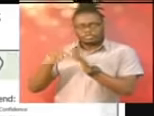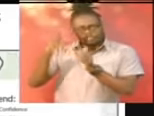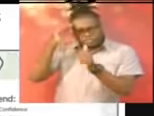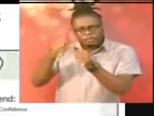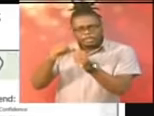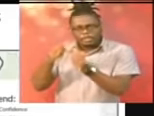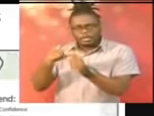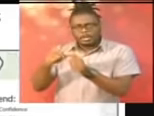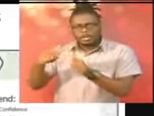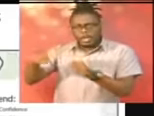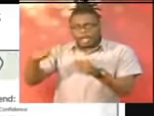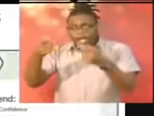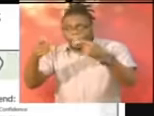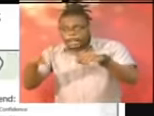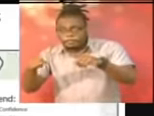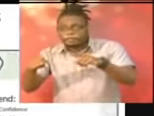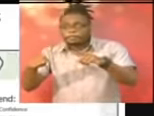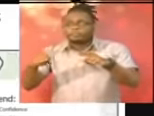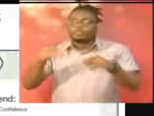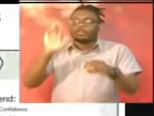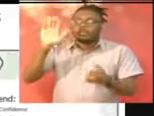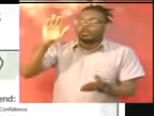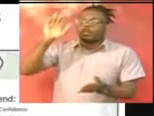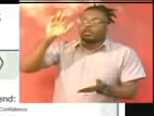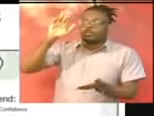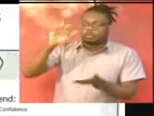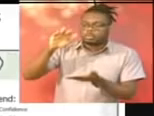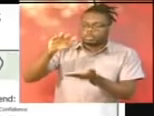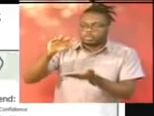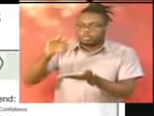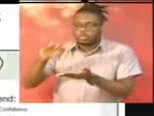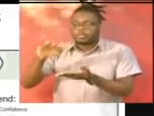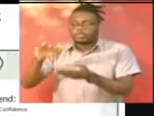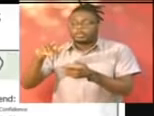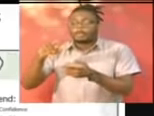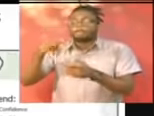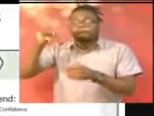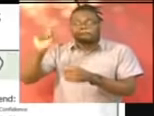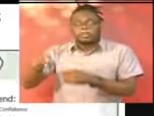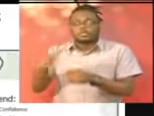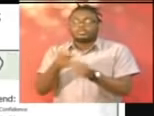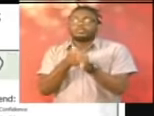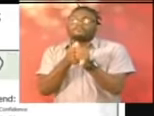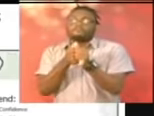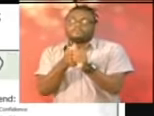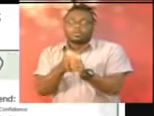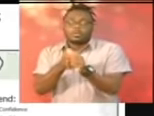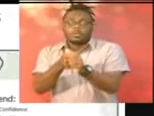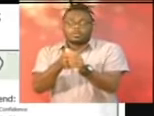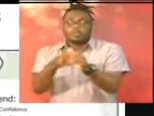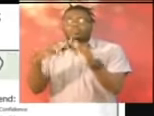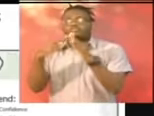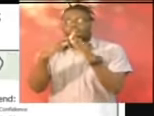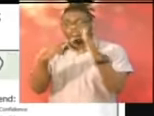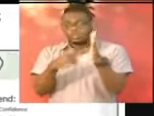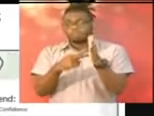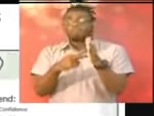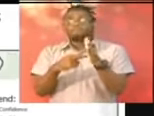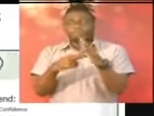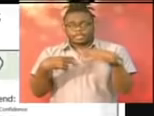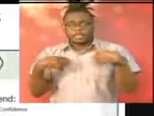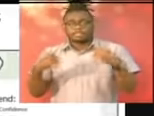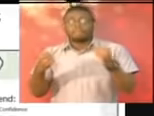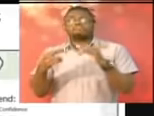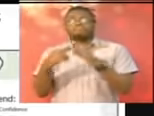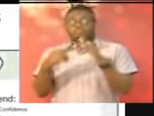time, we need to continue to practice the measures. It is important for us to continue to practice the 3 W's of washing our hands, wearing our masks,